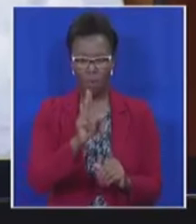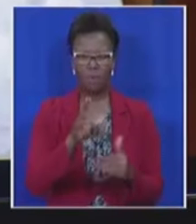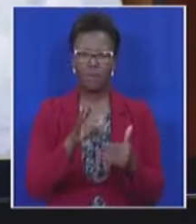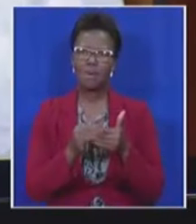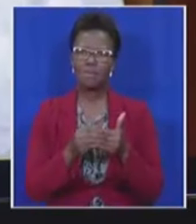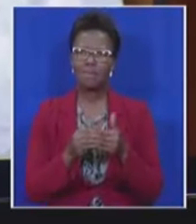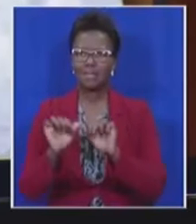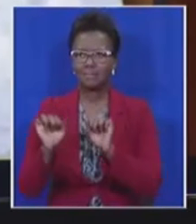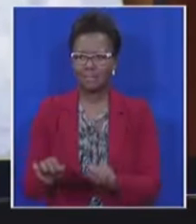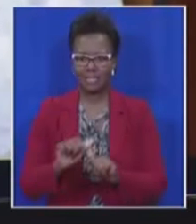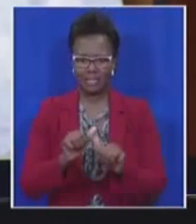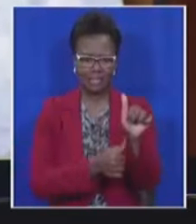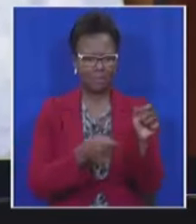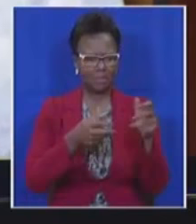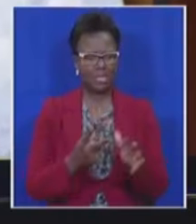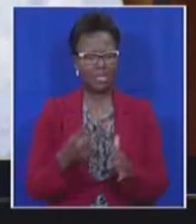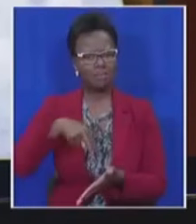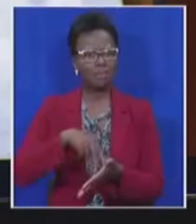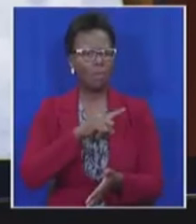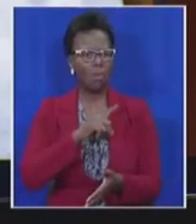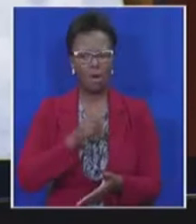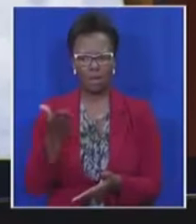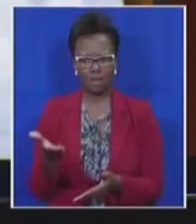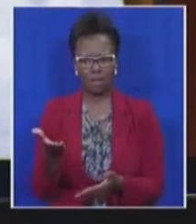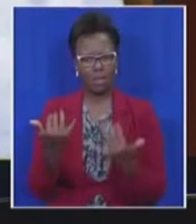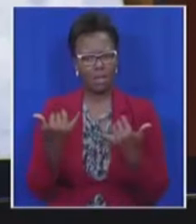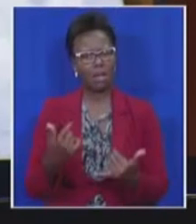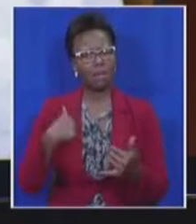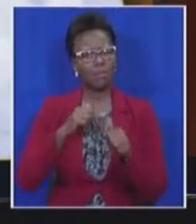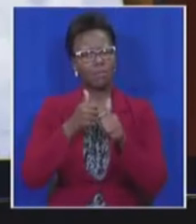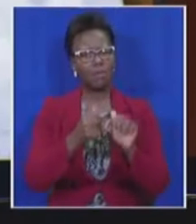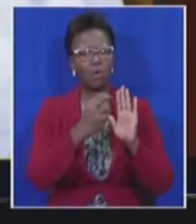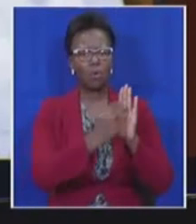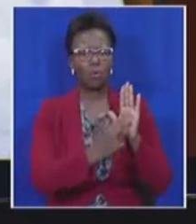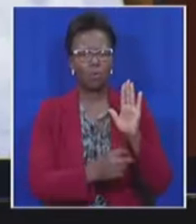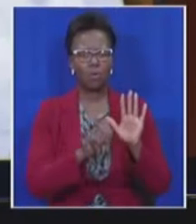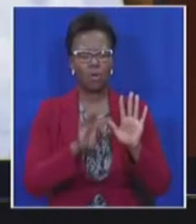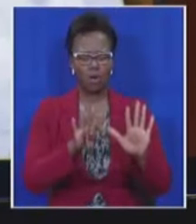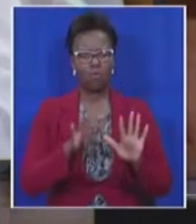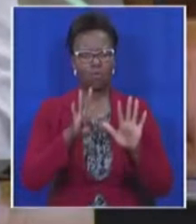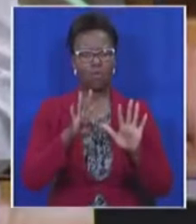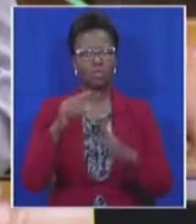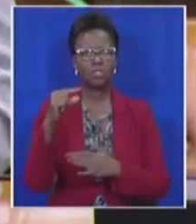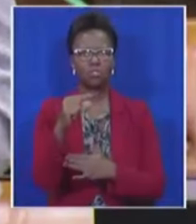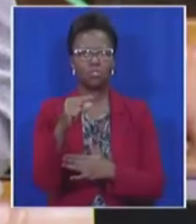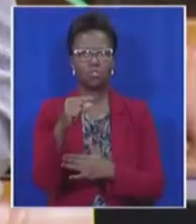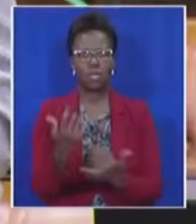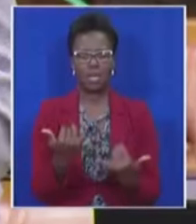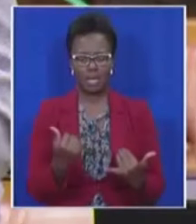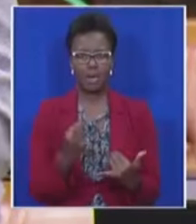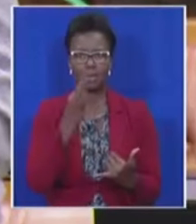Honourable yes? Deputy Speaker. What are you rising on? I rise in accordance with Rule 14G to say that